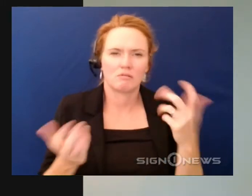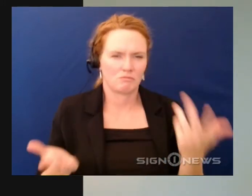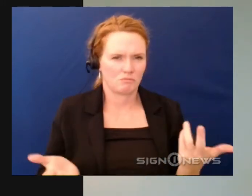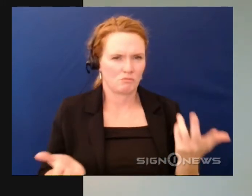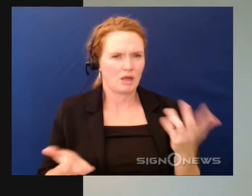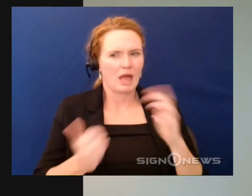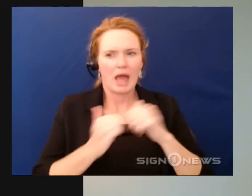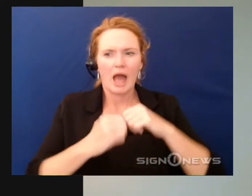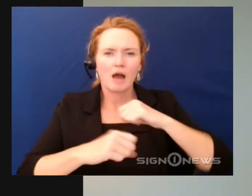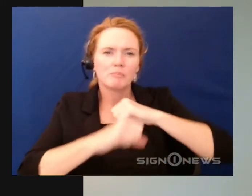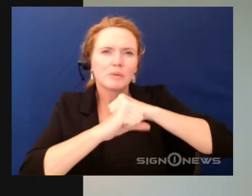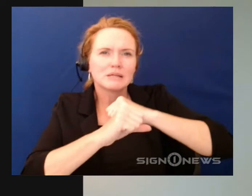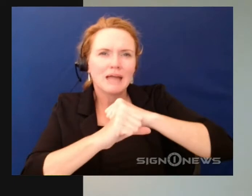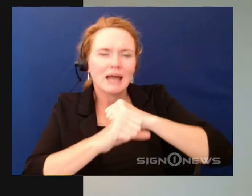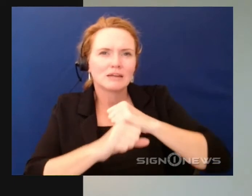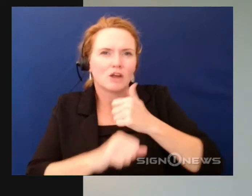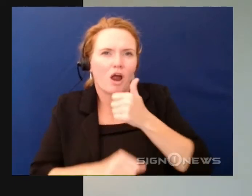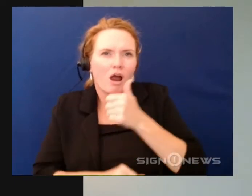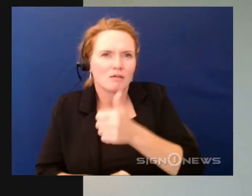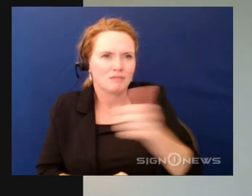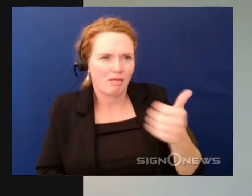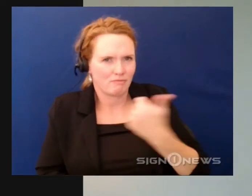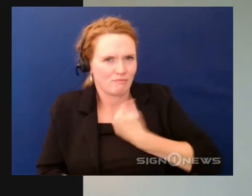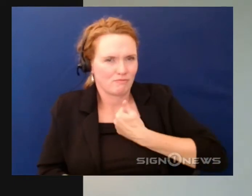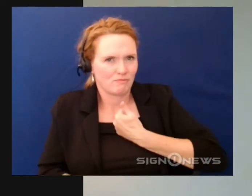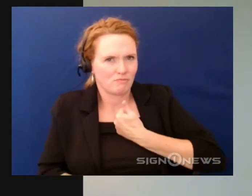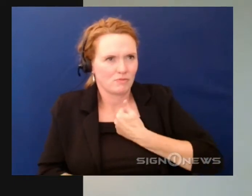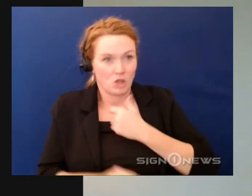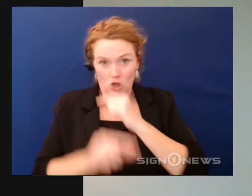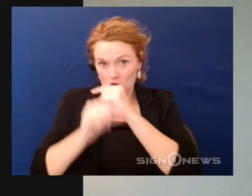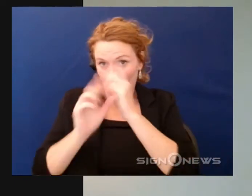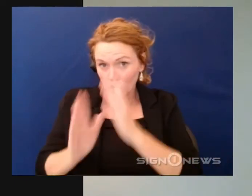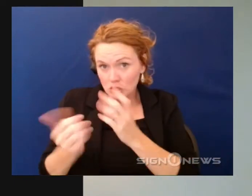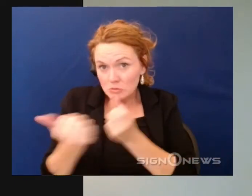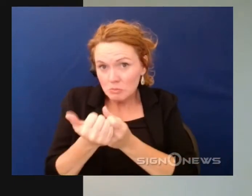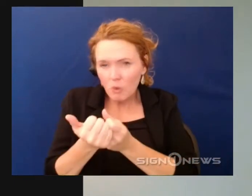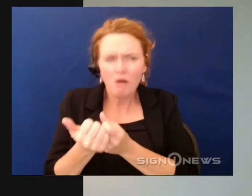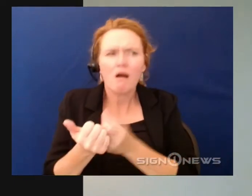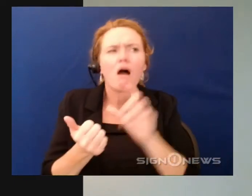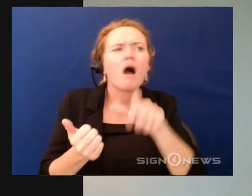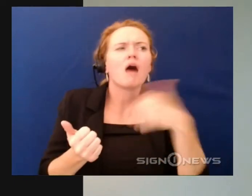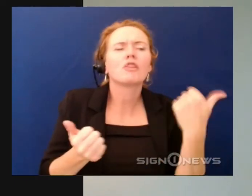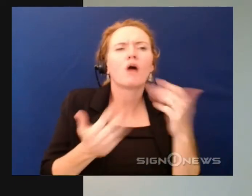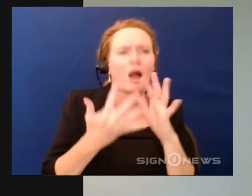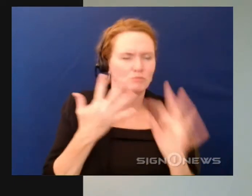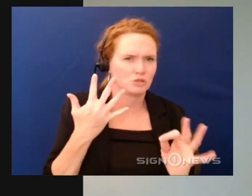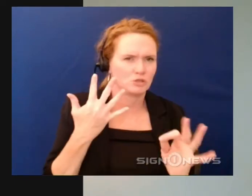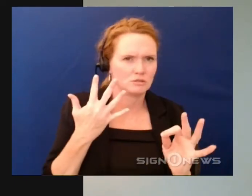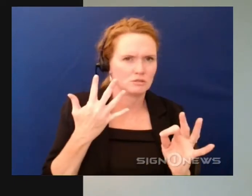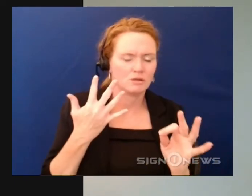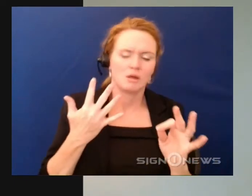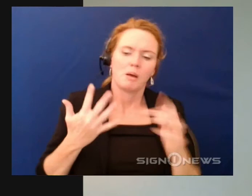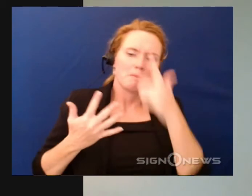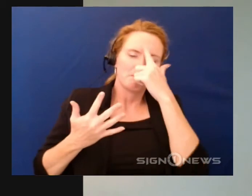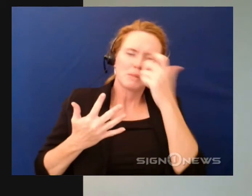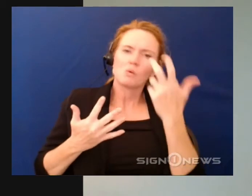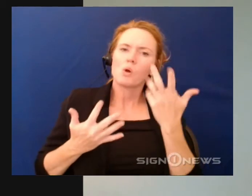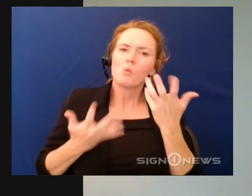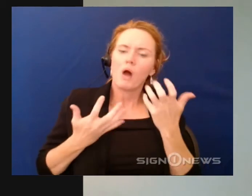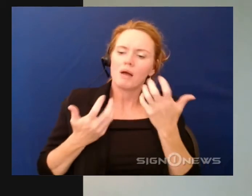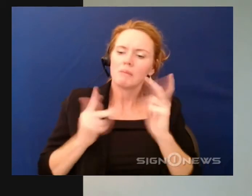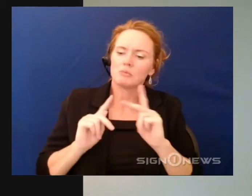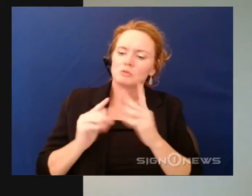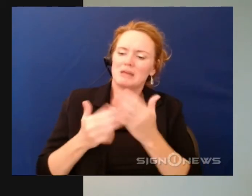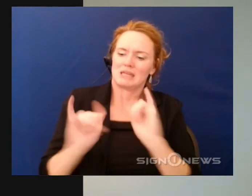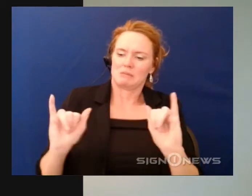might guardianship get in the way of that? And what are the other things we can do to support people having the autonomy to be able to protect